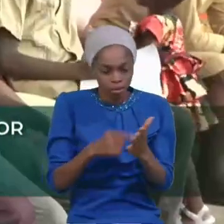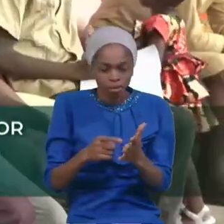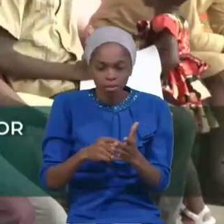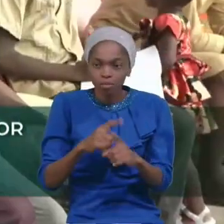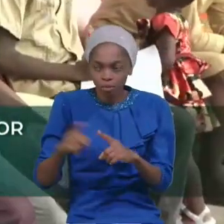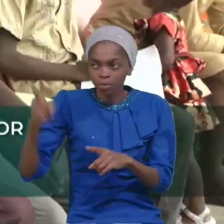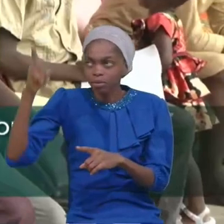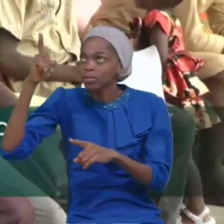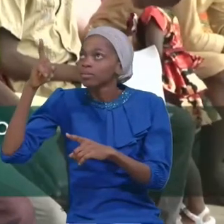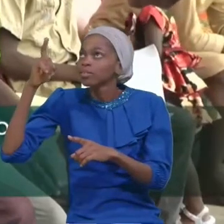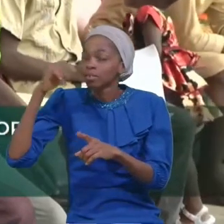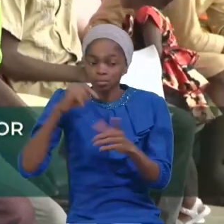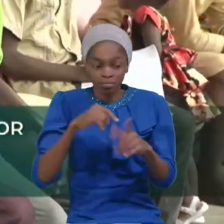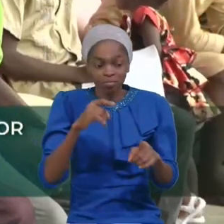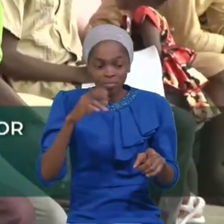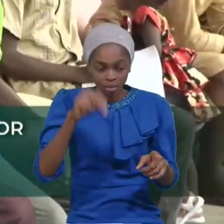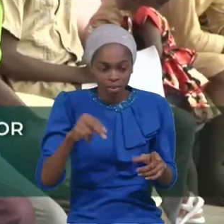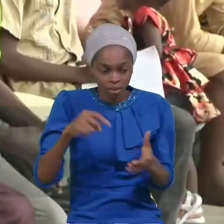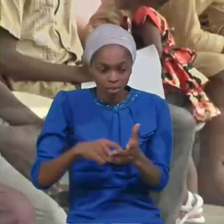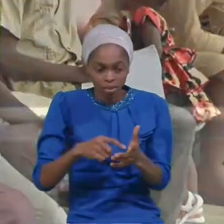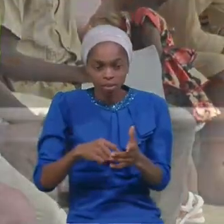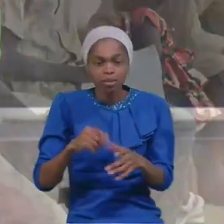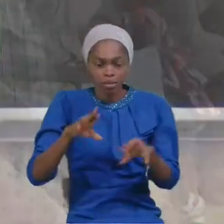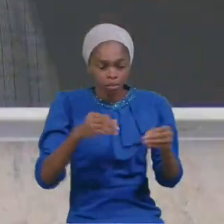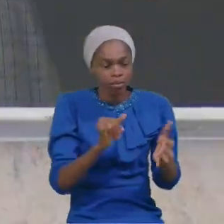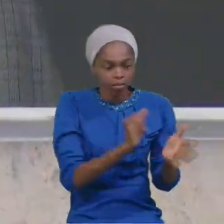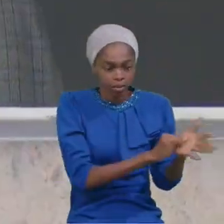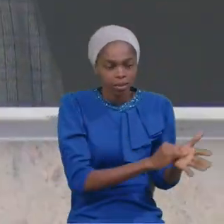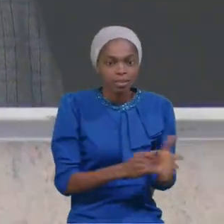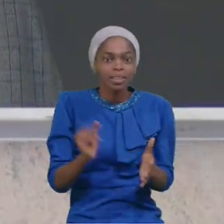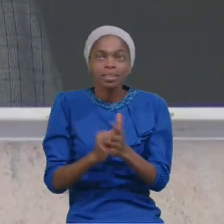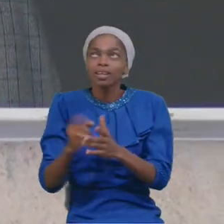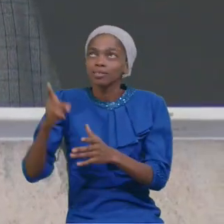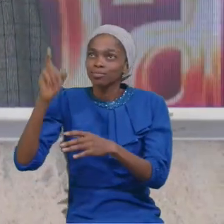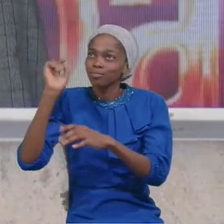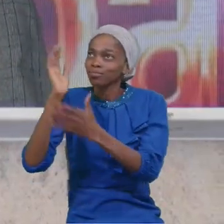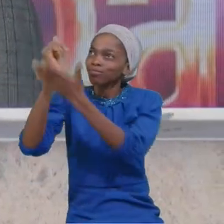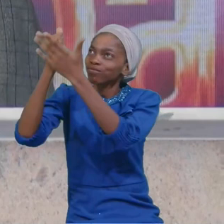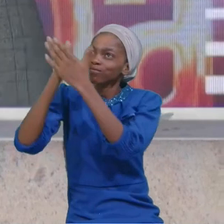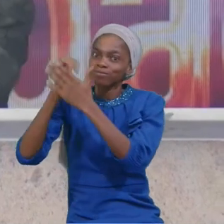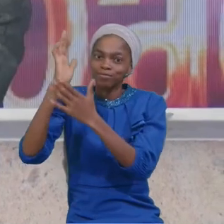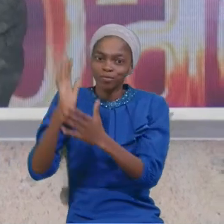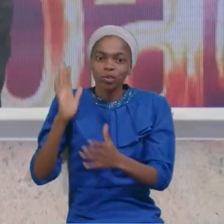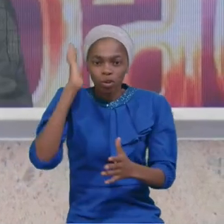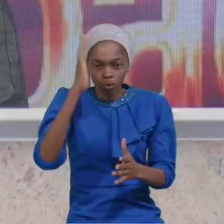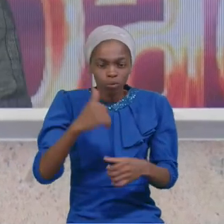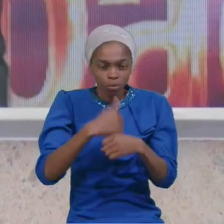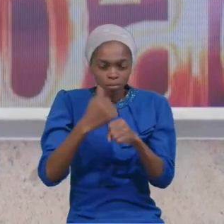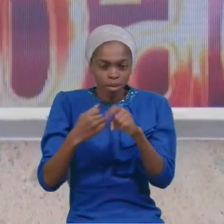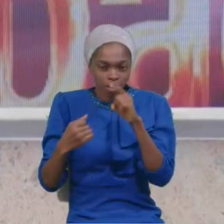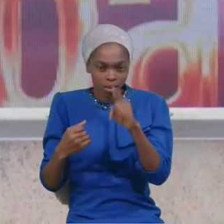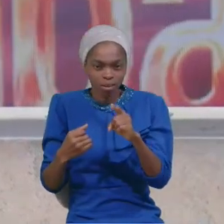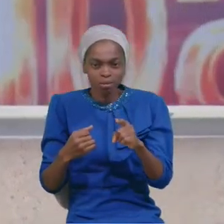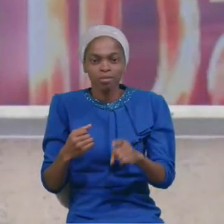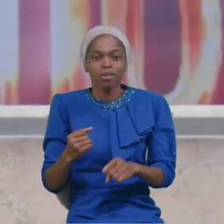Invisible. That's why there's power in your life every time. Power to do, power to climb, power to achieve, and power